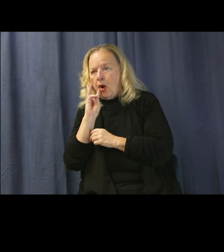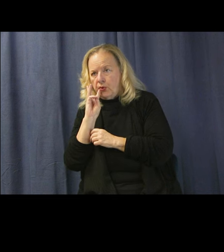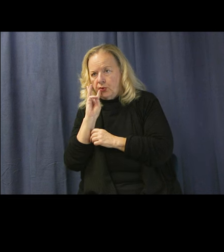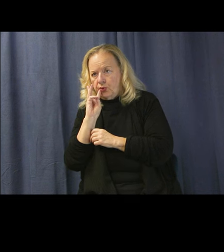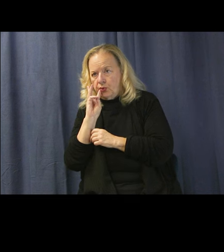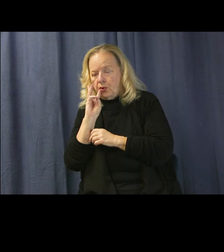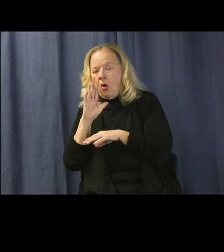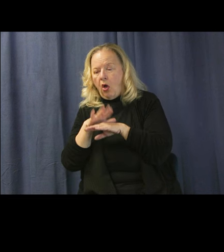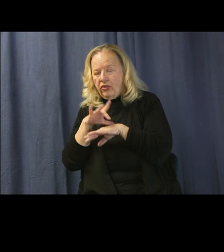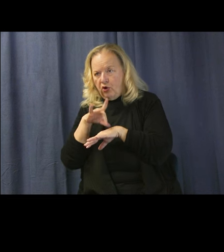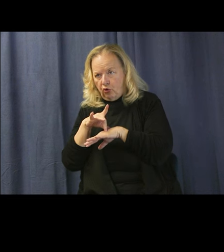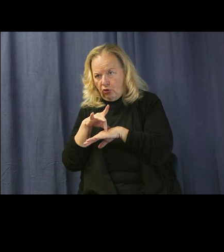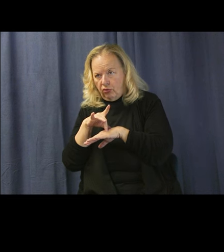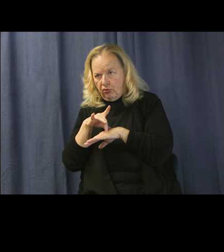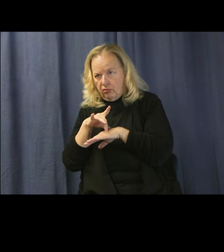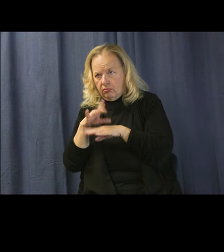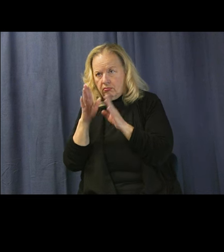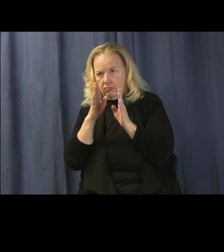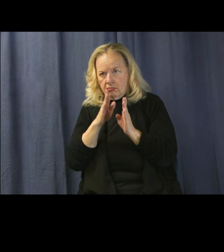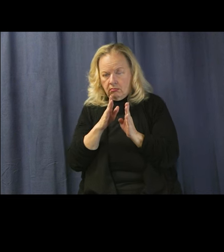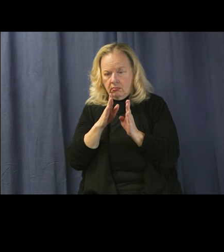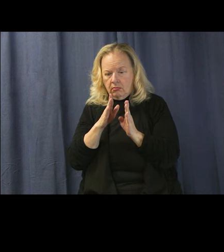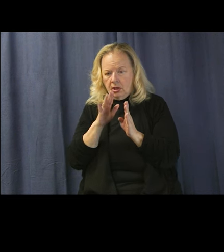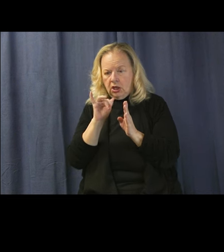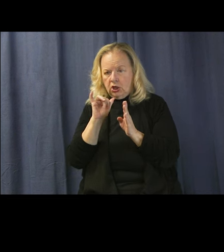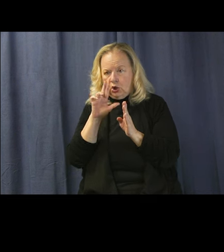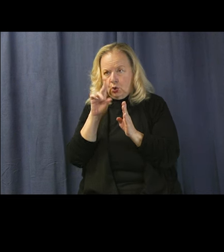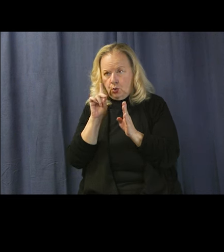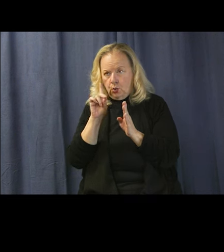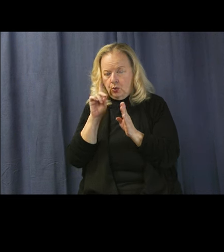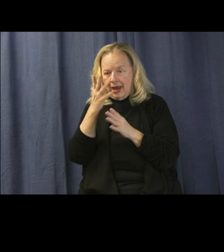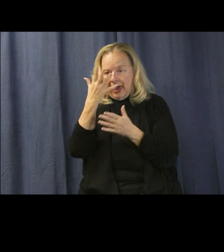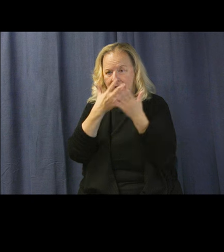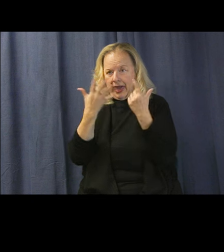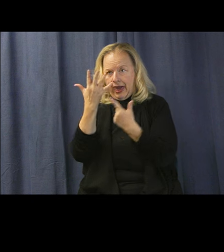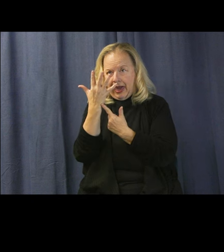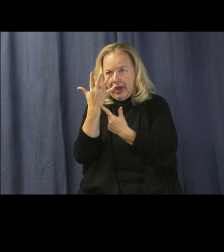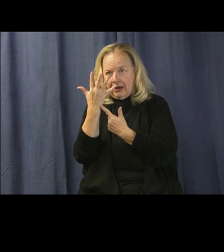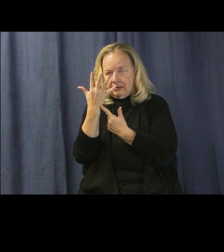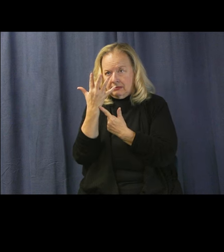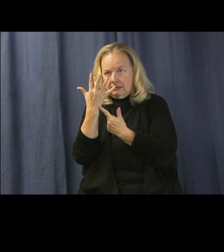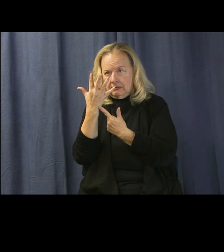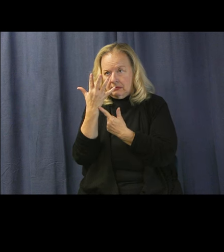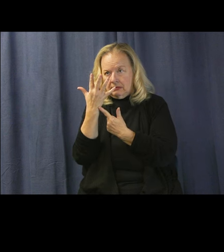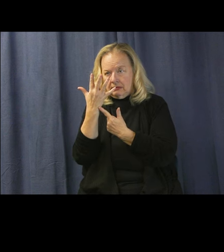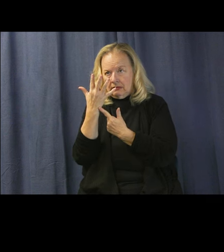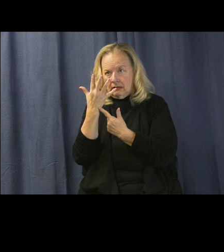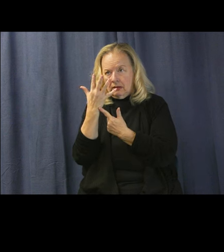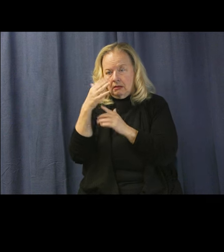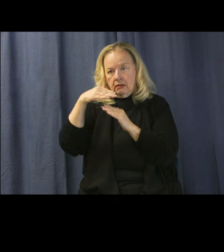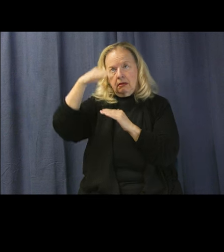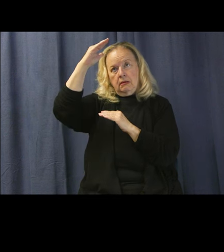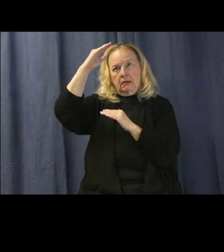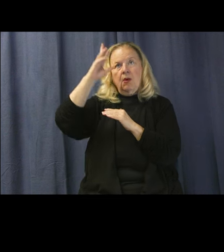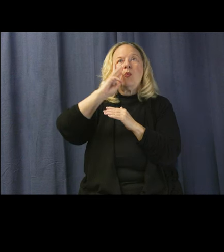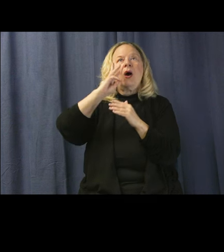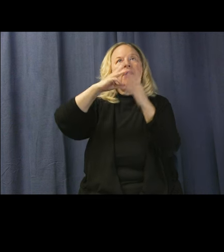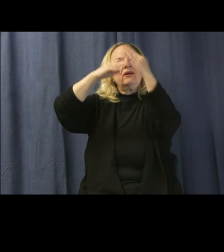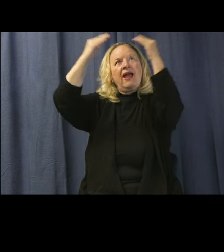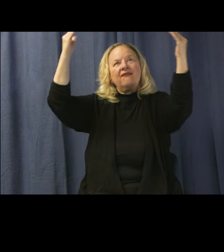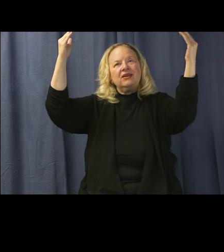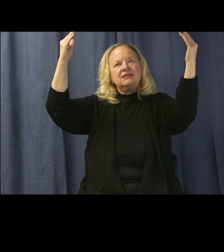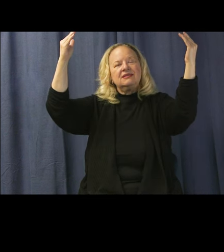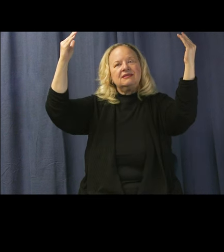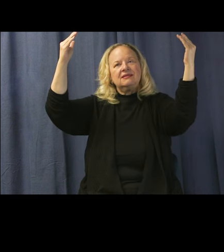water that's on the earth. Here is the letter yud, which is hand. There's the water up in heaven. And